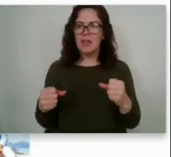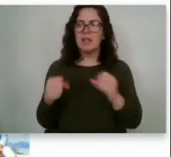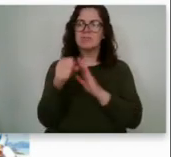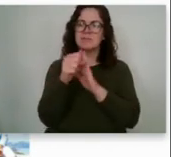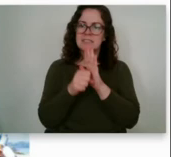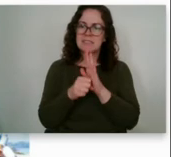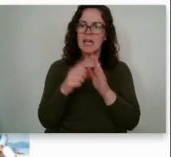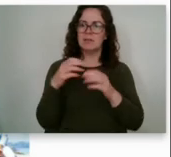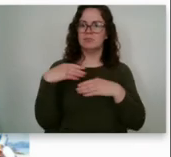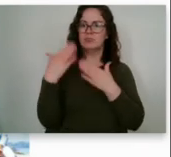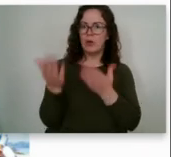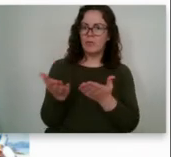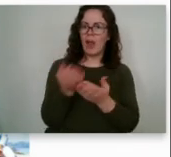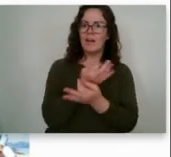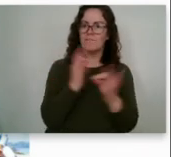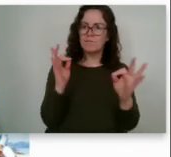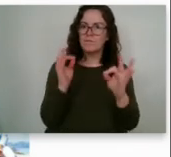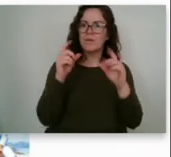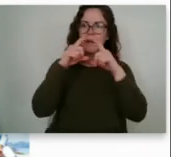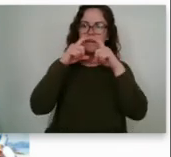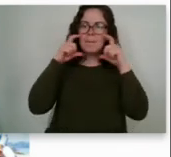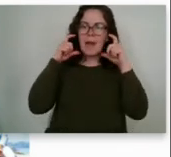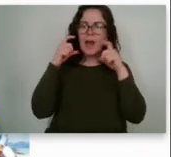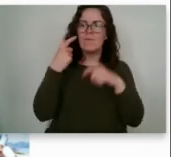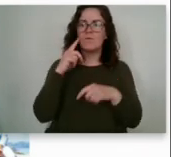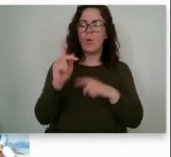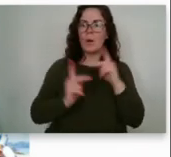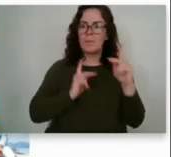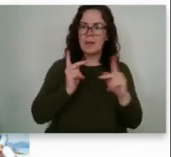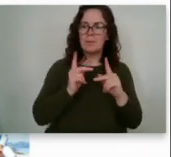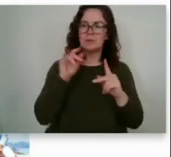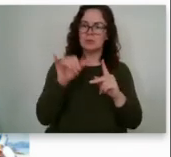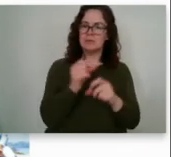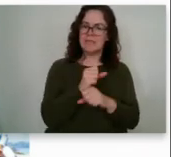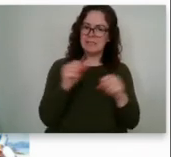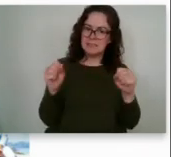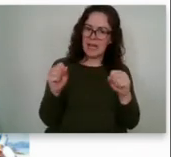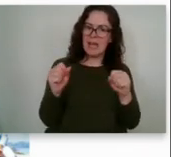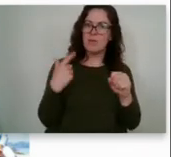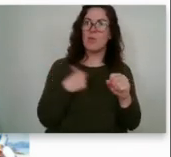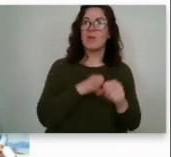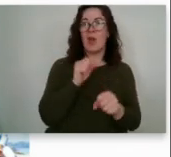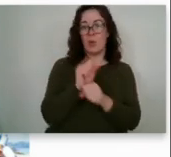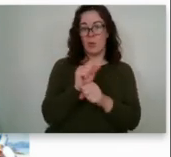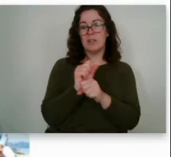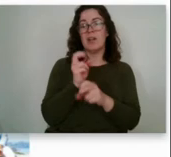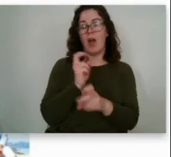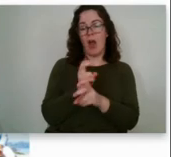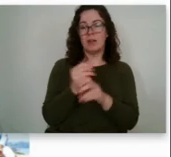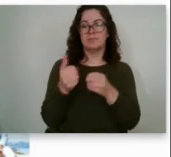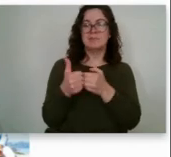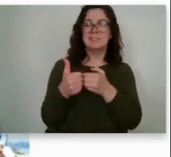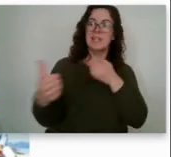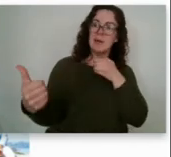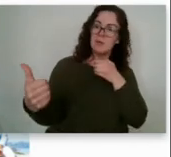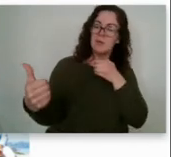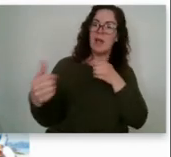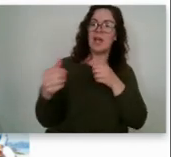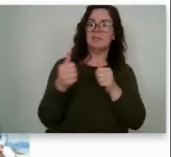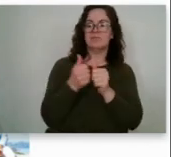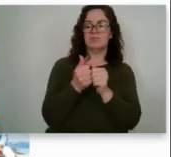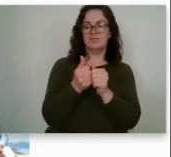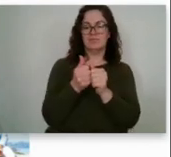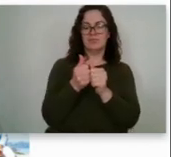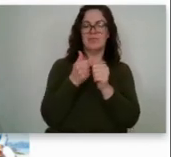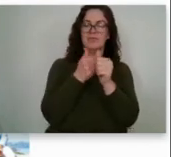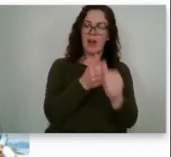safe by social distancing. And it's very important that our community works together and we all follow the rules in order